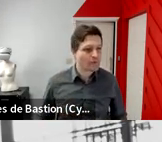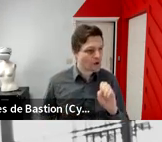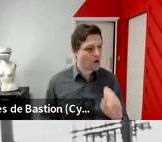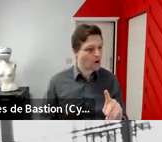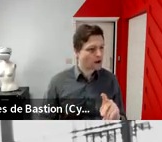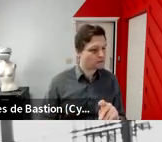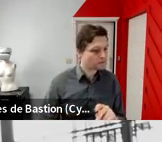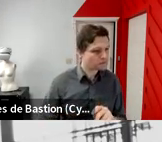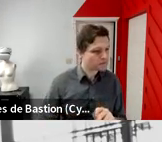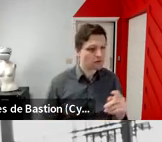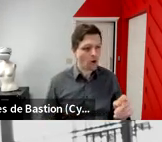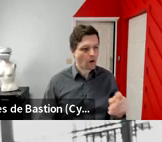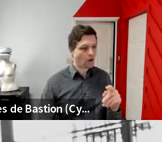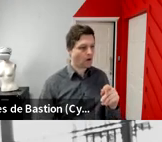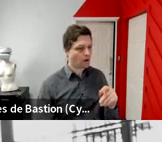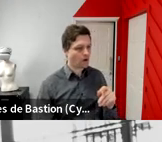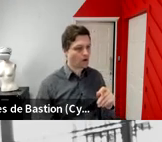hopefully.